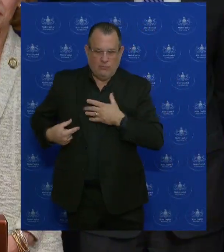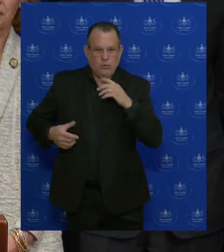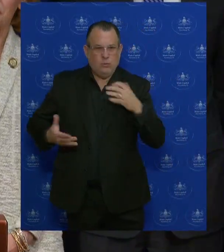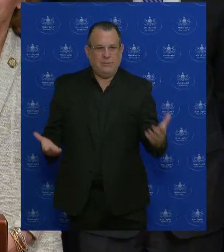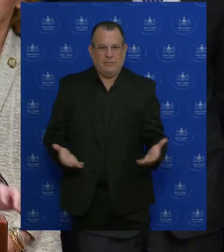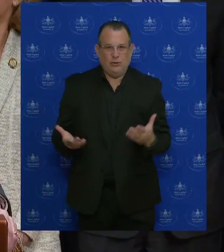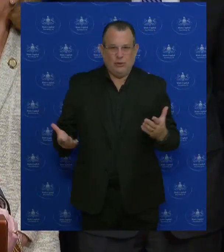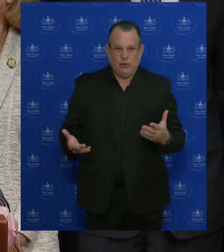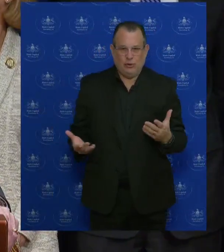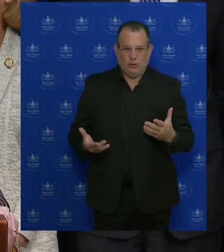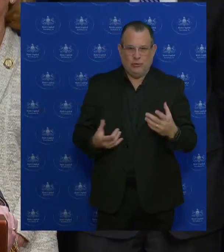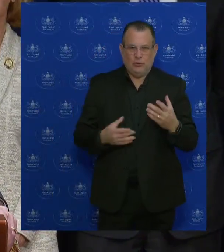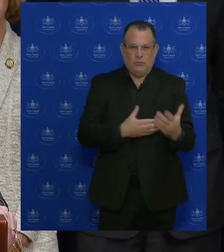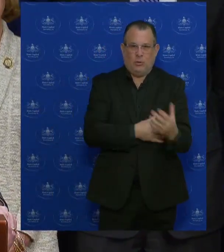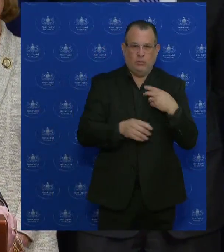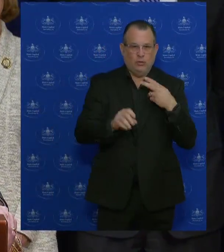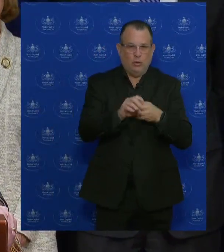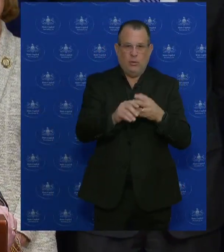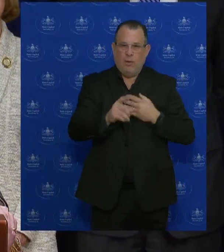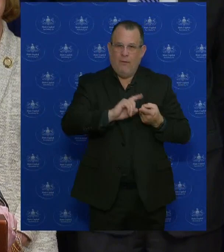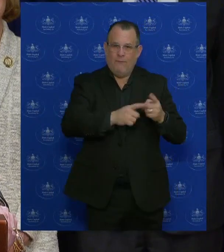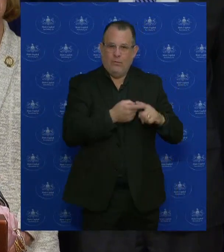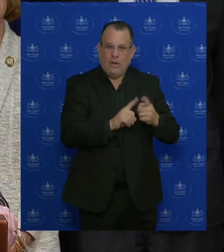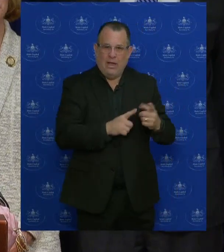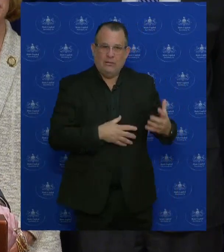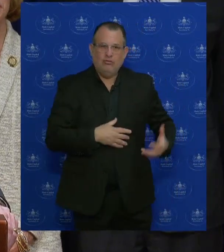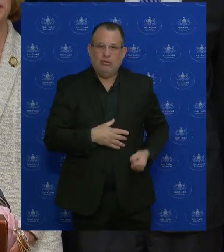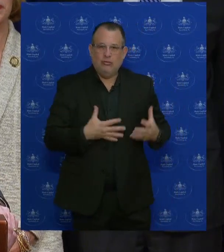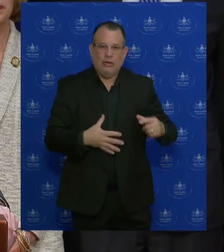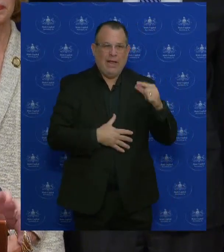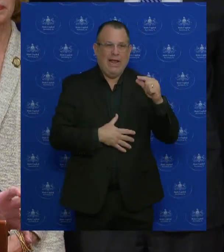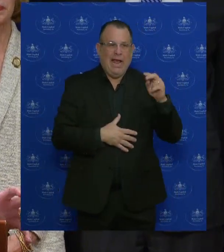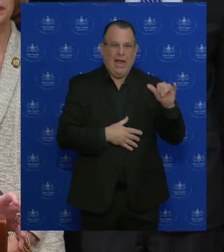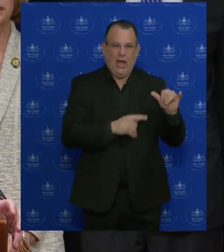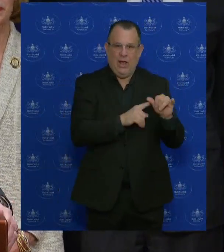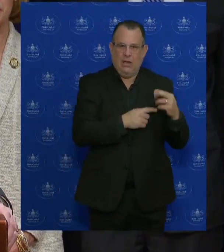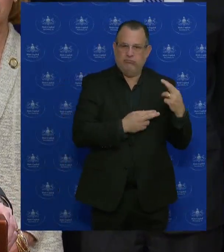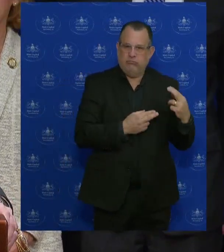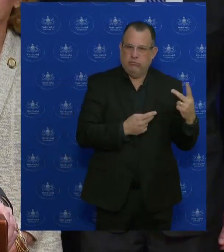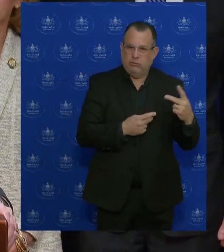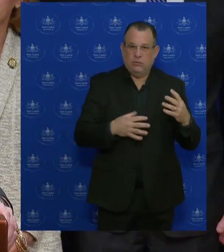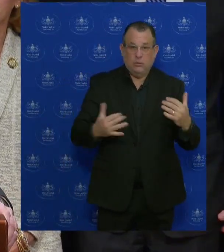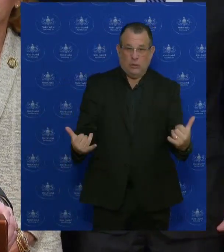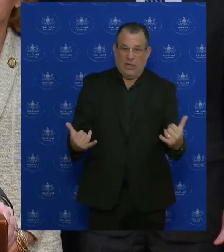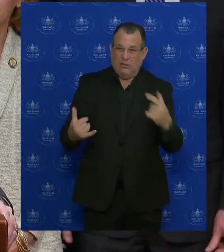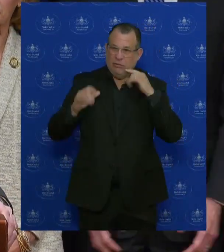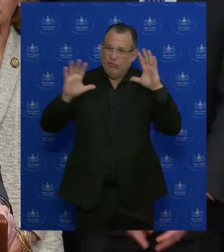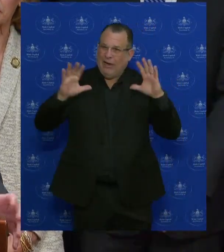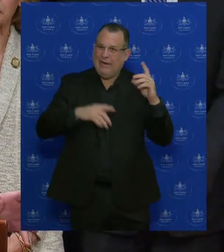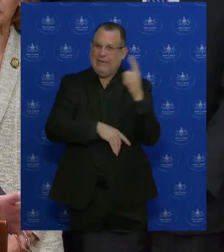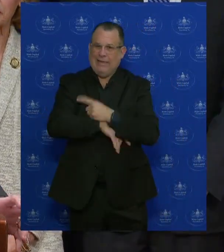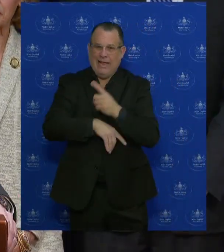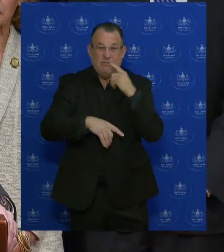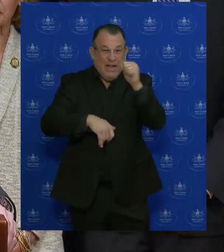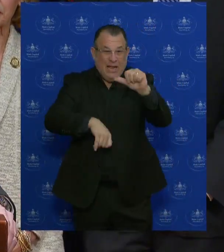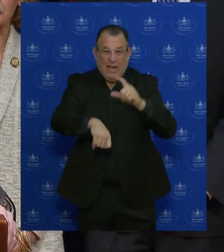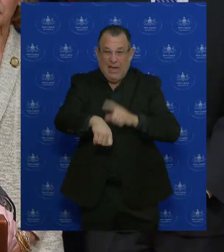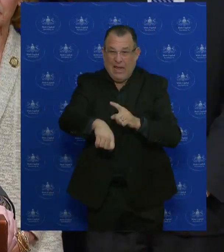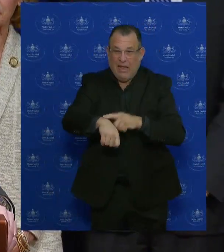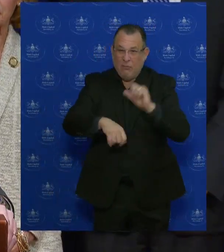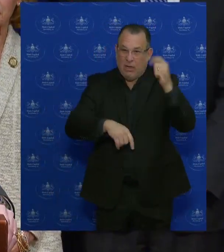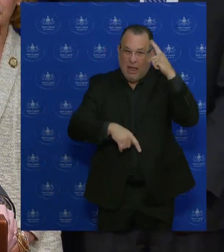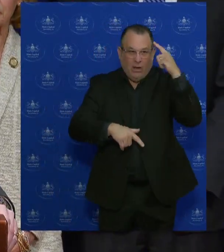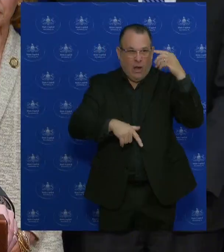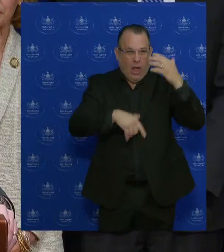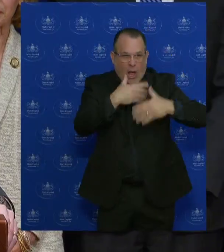my good friend, Treasurer Garrity. And look, today's a great day. Anytime that we can cut red tape and return money directly to taxpayers